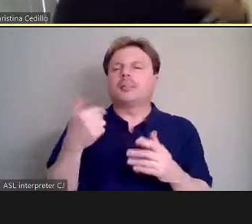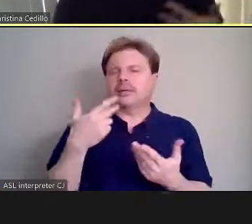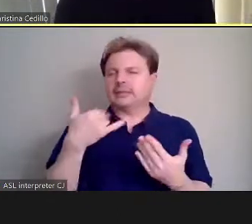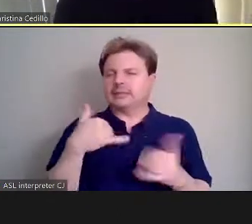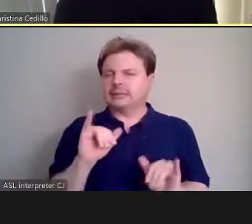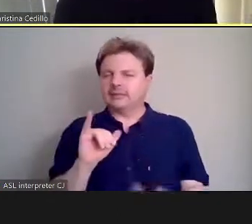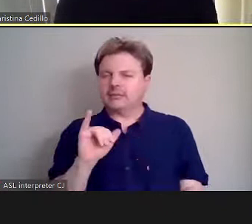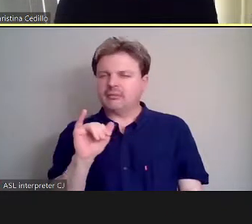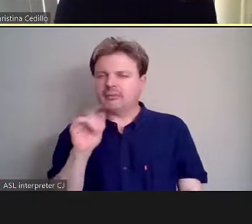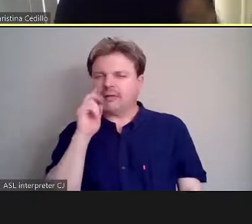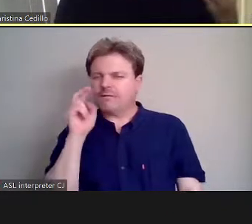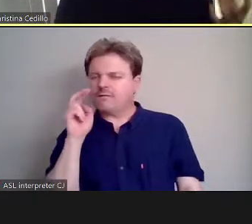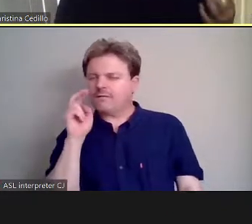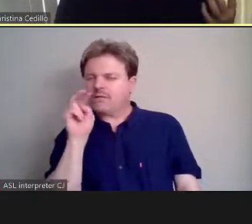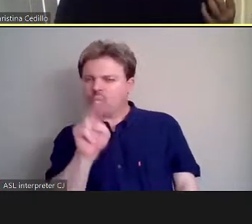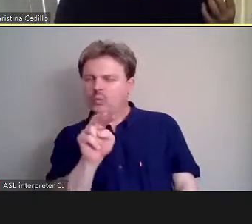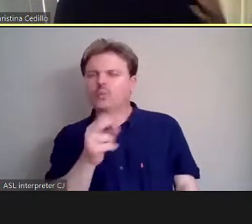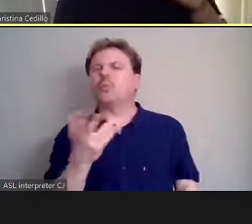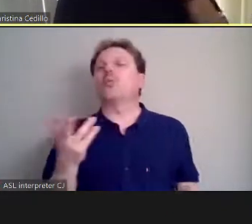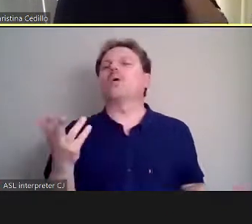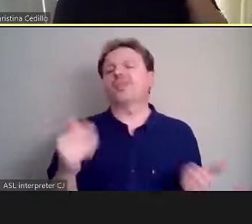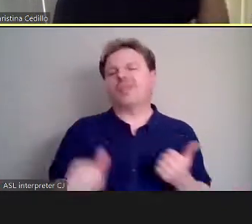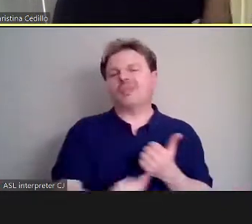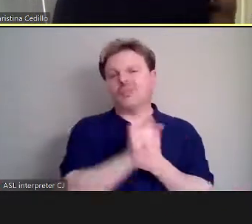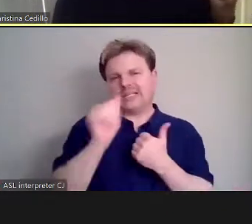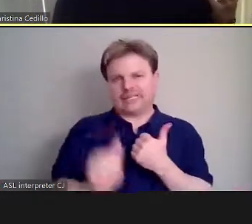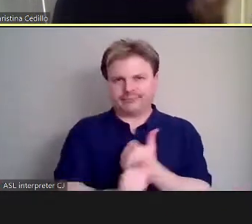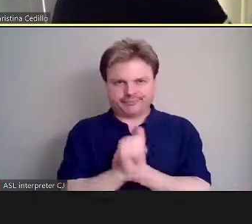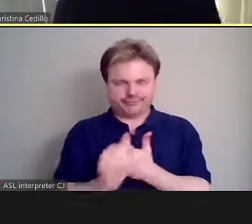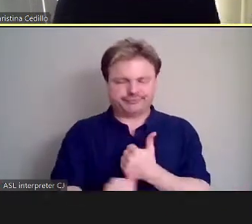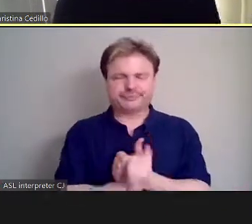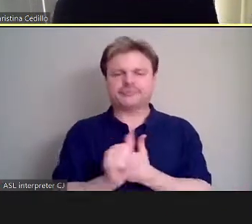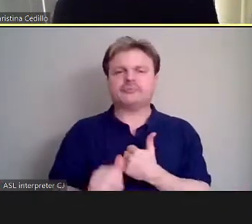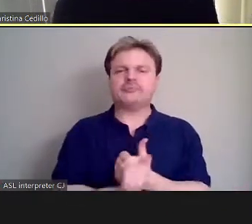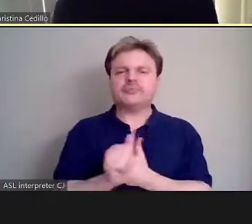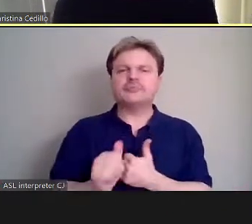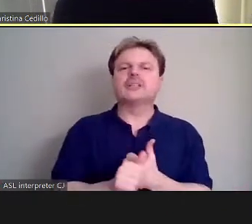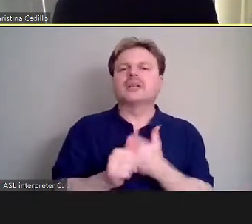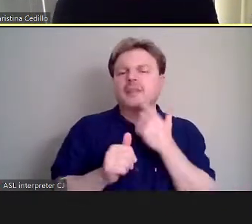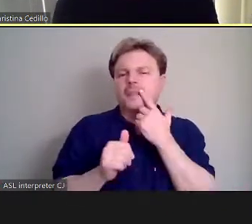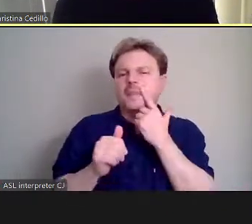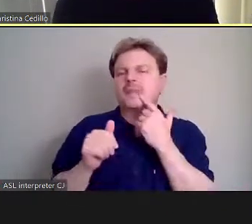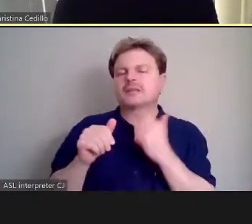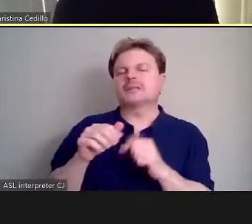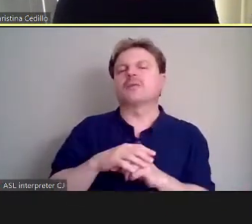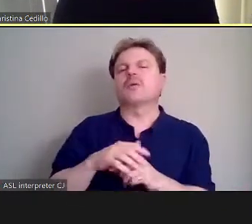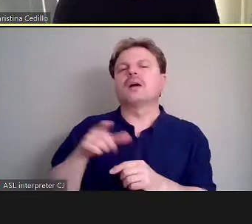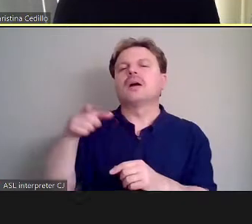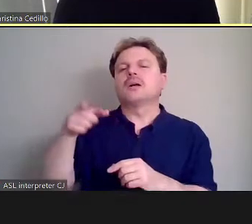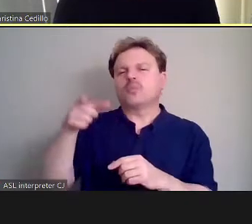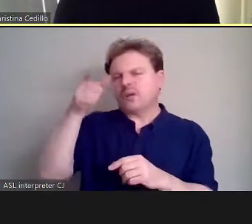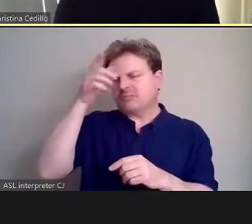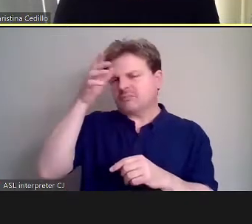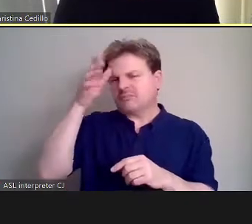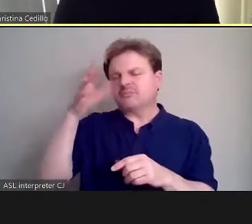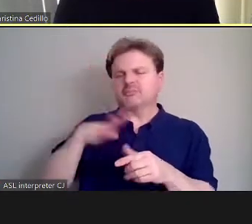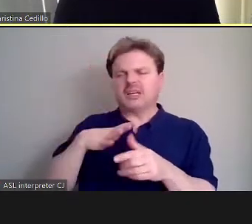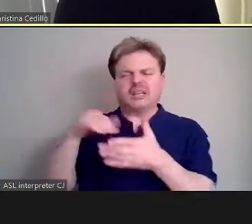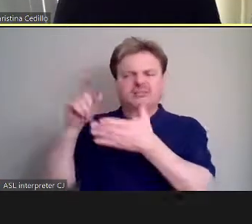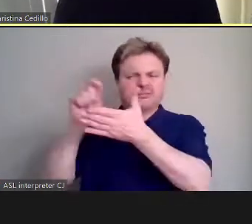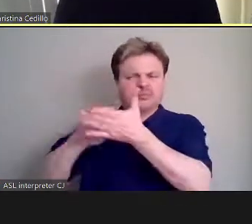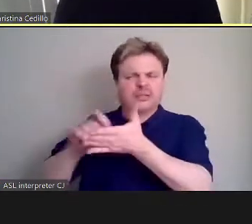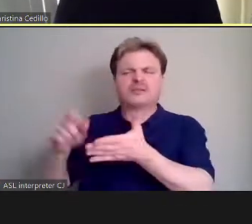threat. And so Licona talks about this in terms of Jan Brewer in